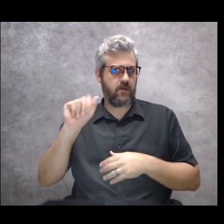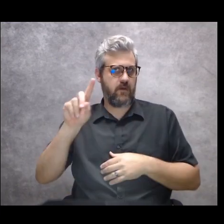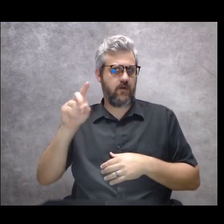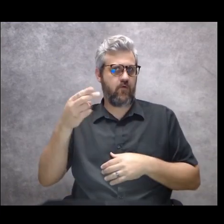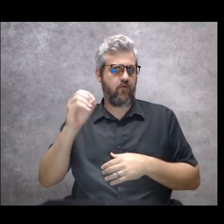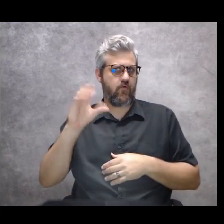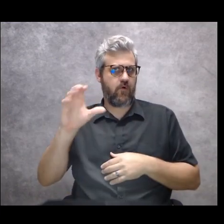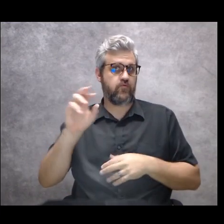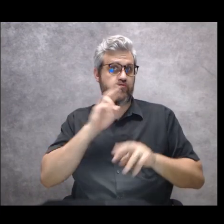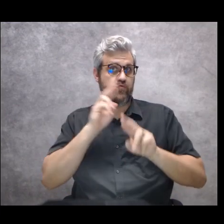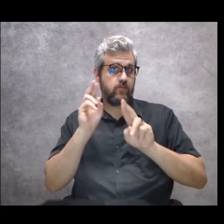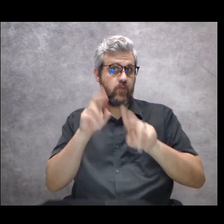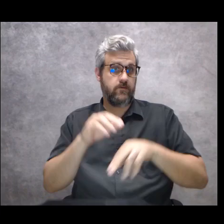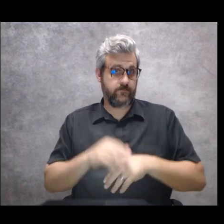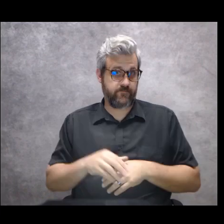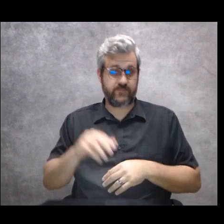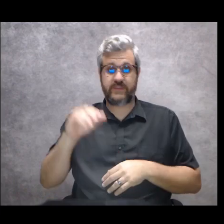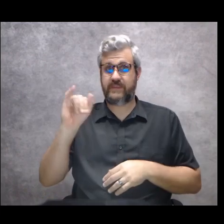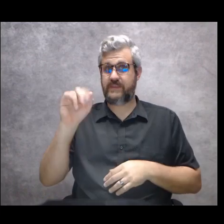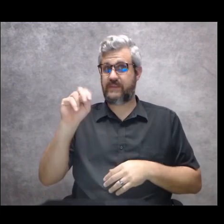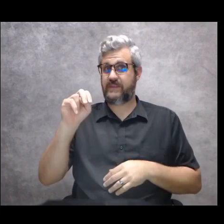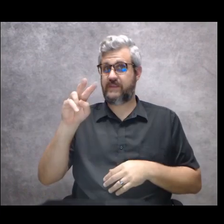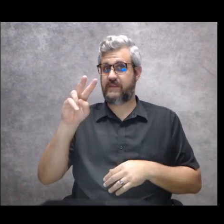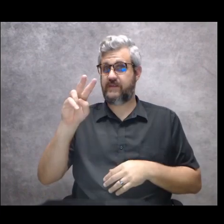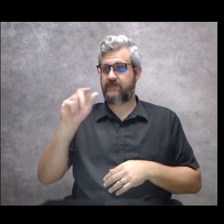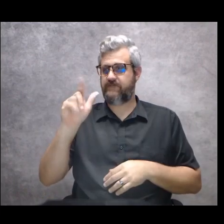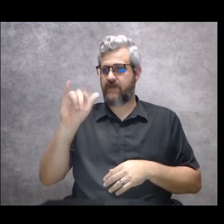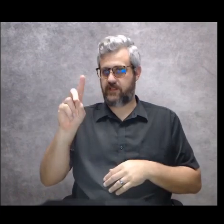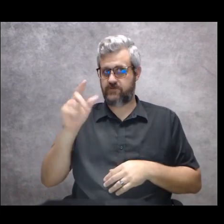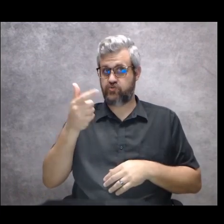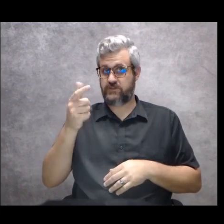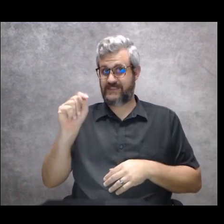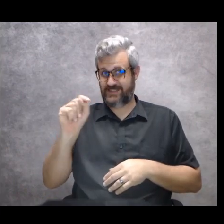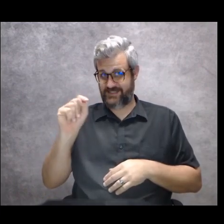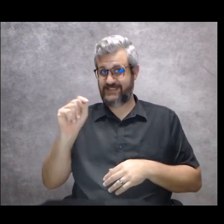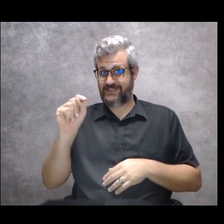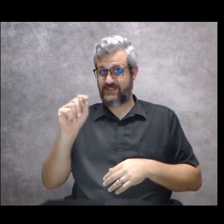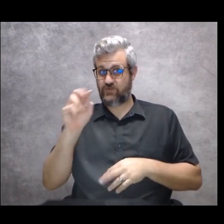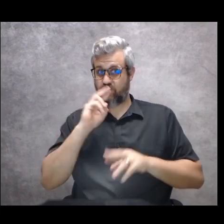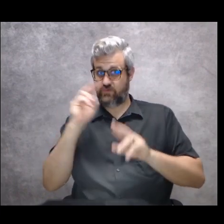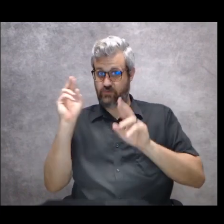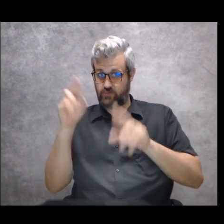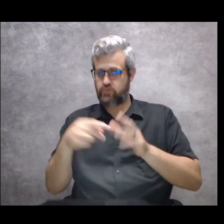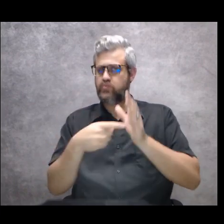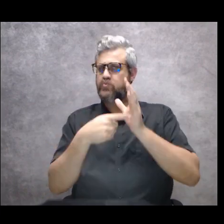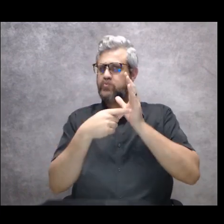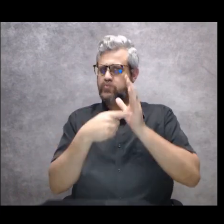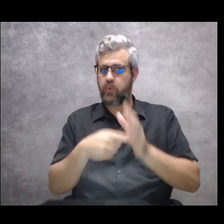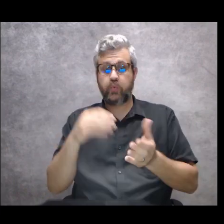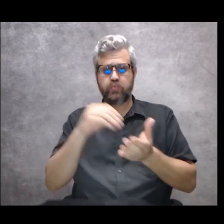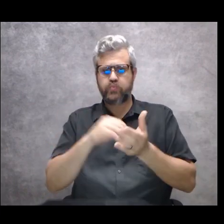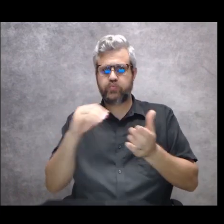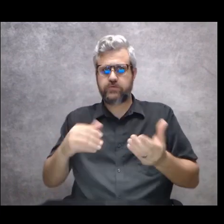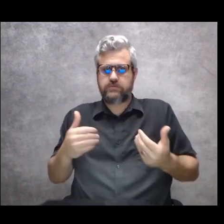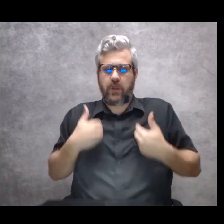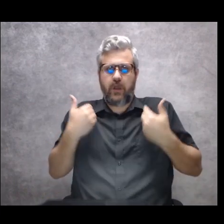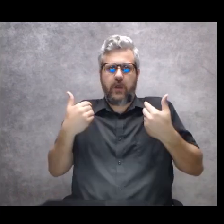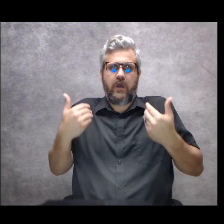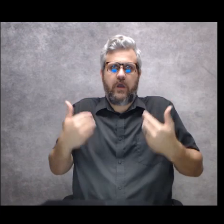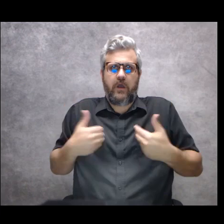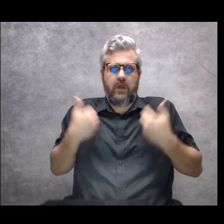The invalid GT category report is a report that shows students who are too young to be formally